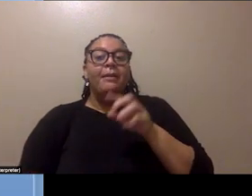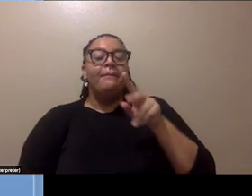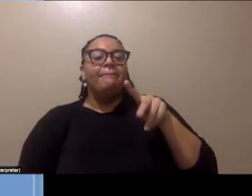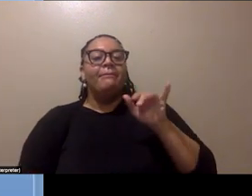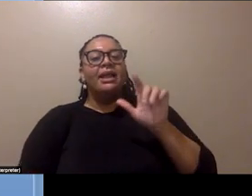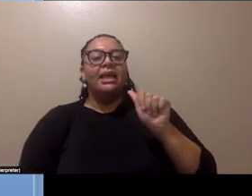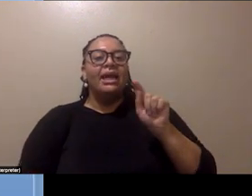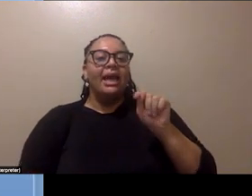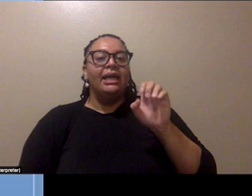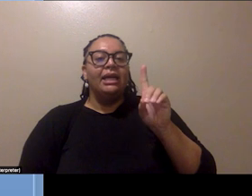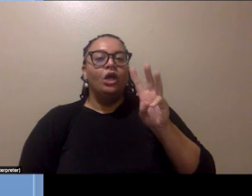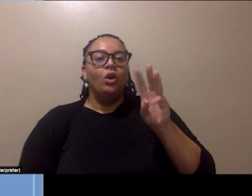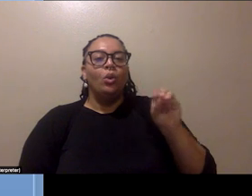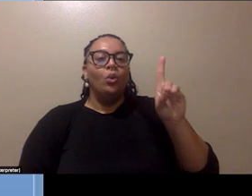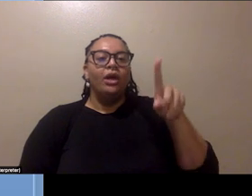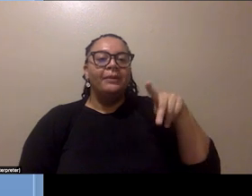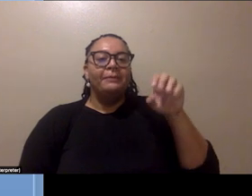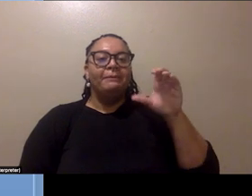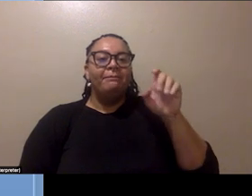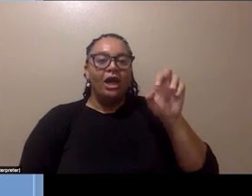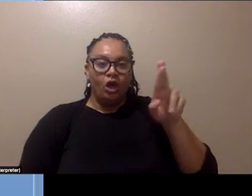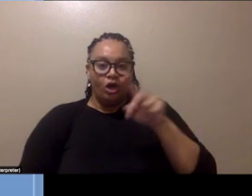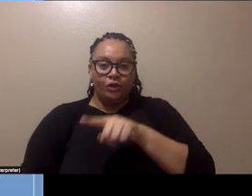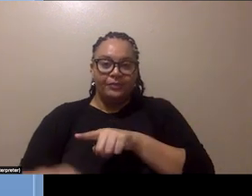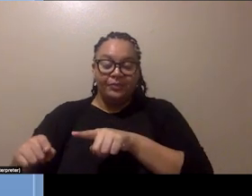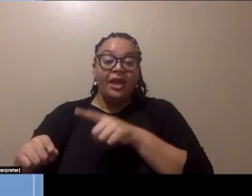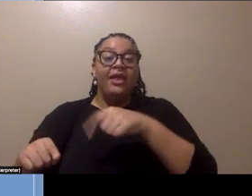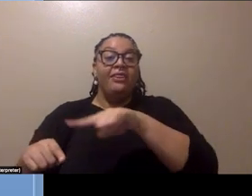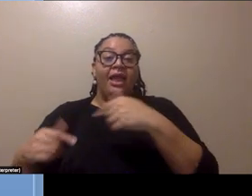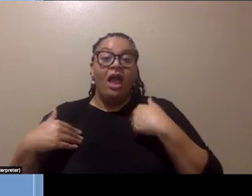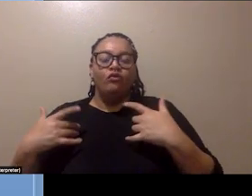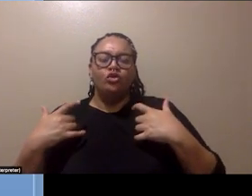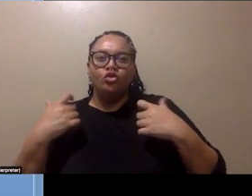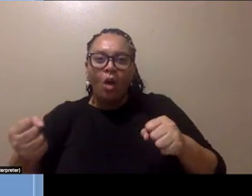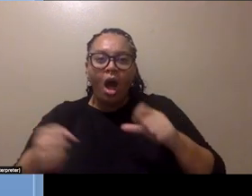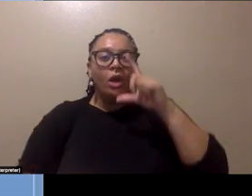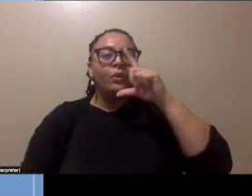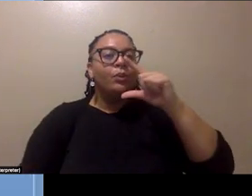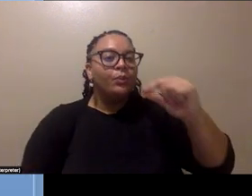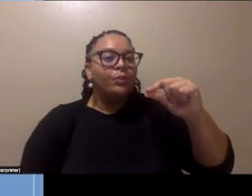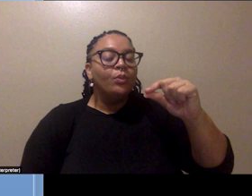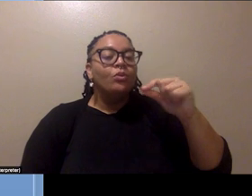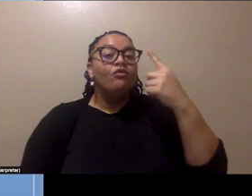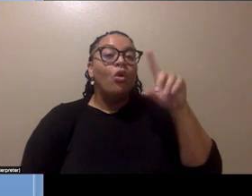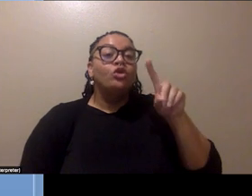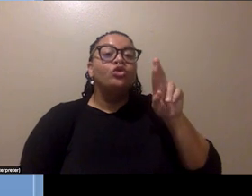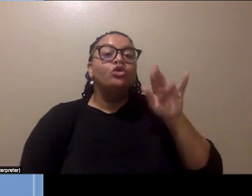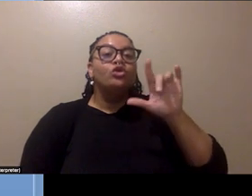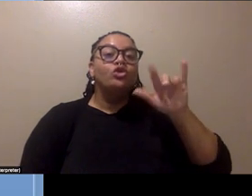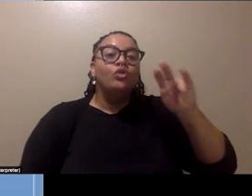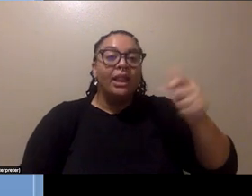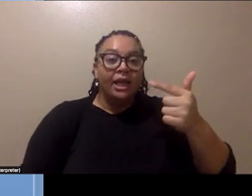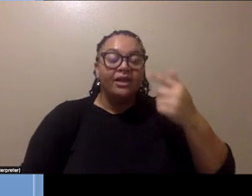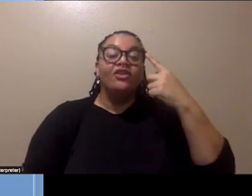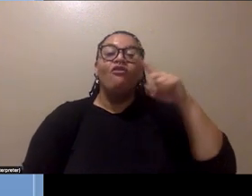excavators, such as this pileated woodpecker. Now, these species have a strong drilling bill, which is really